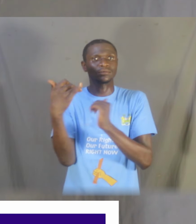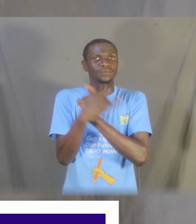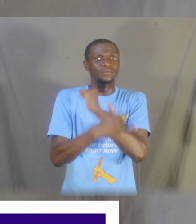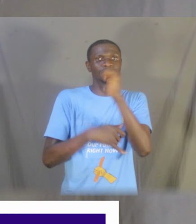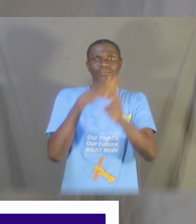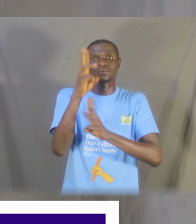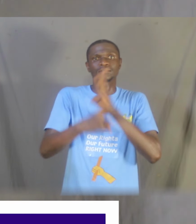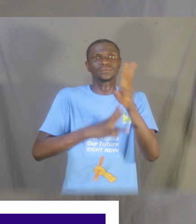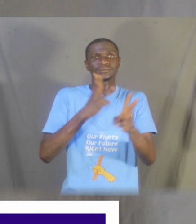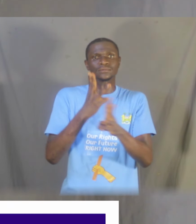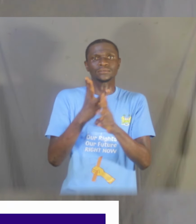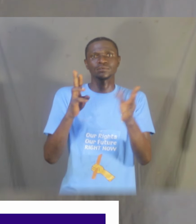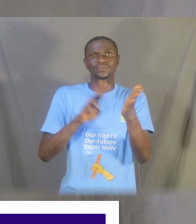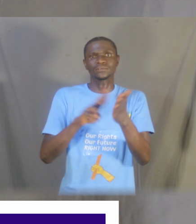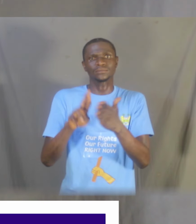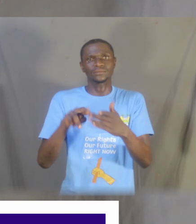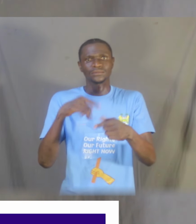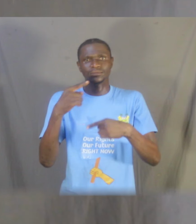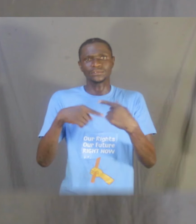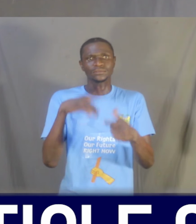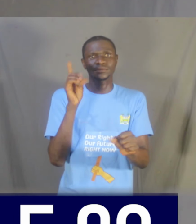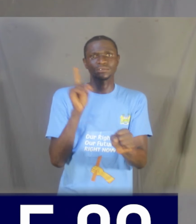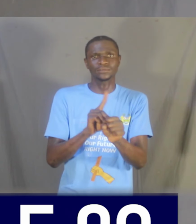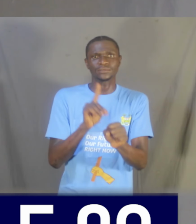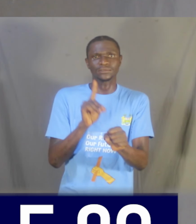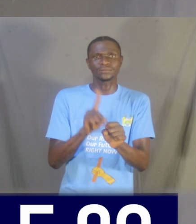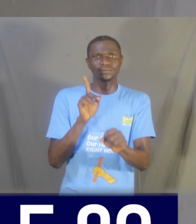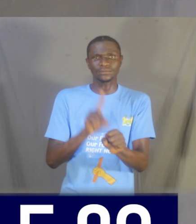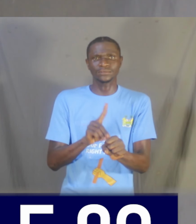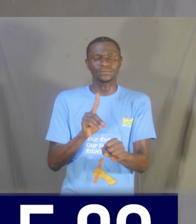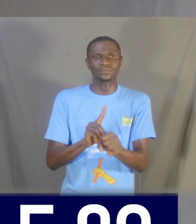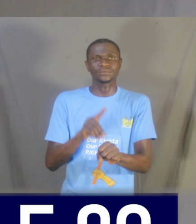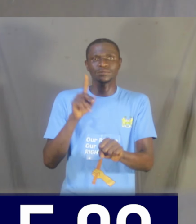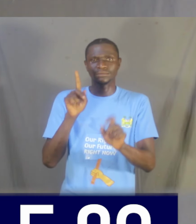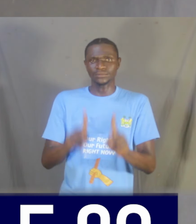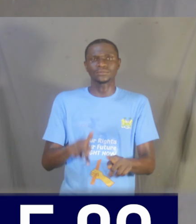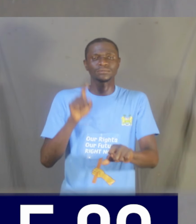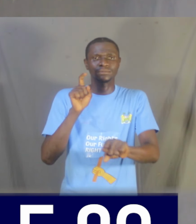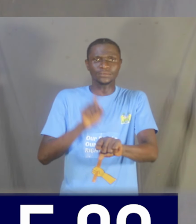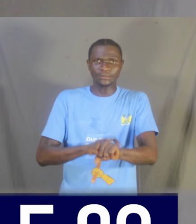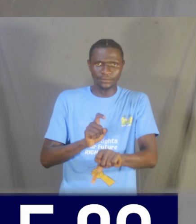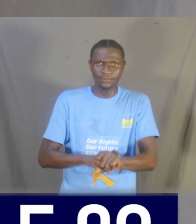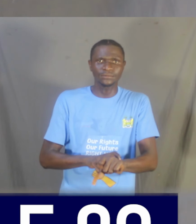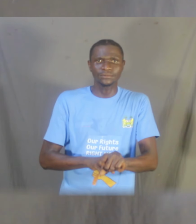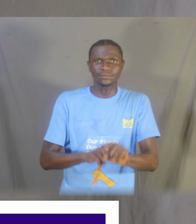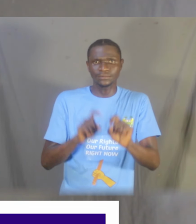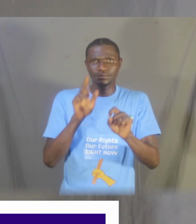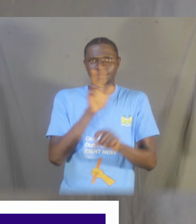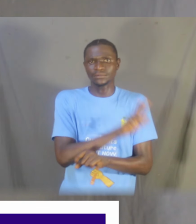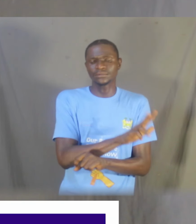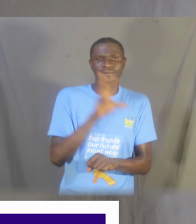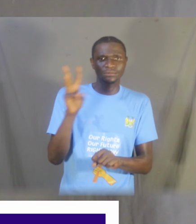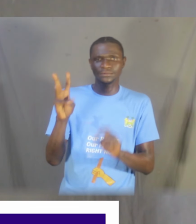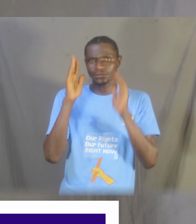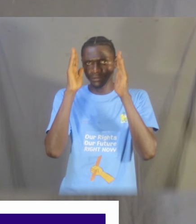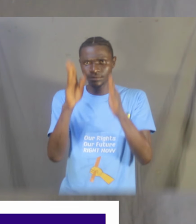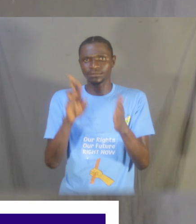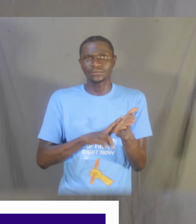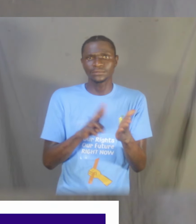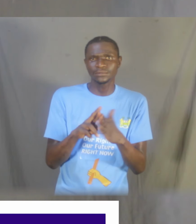committee and other relevant organizations. Article 39. Reports of the committee. States that the committee